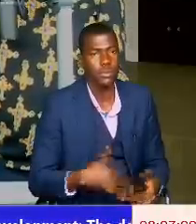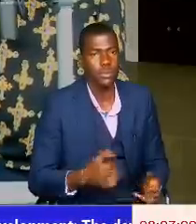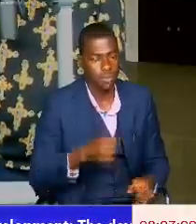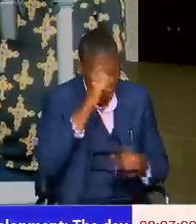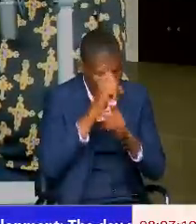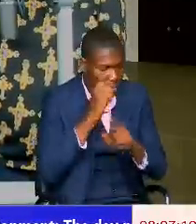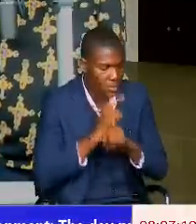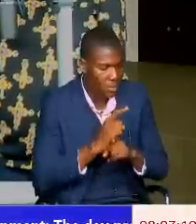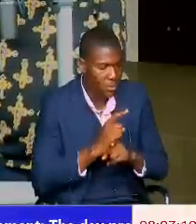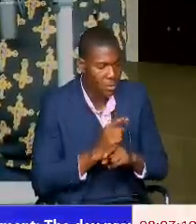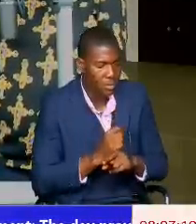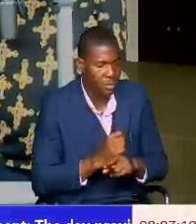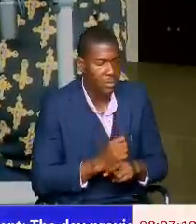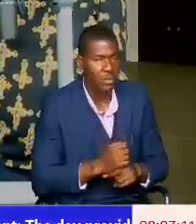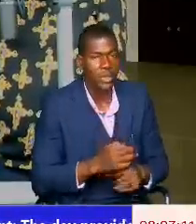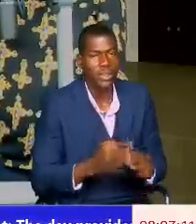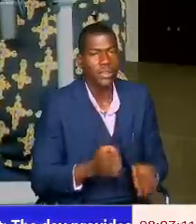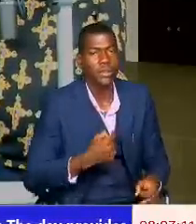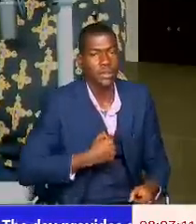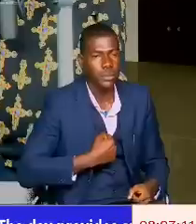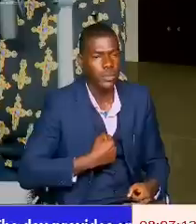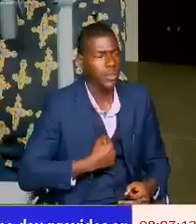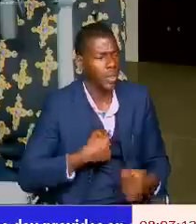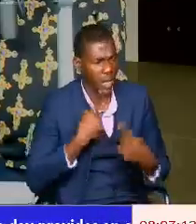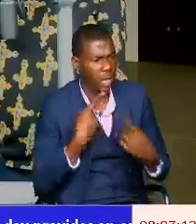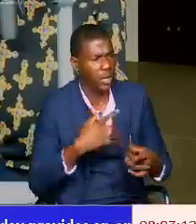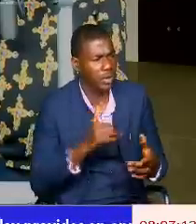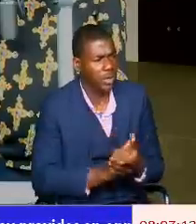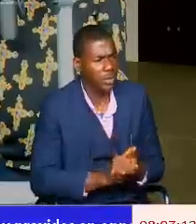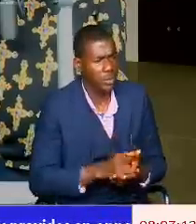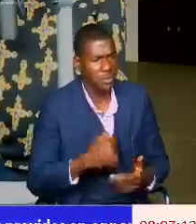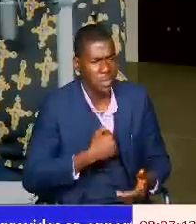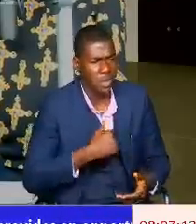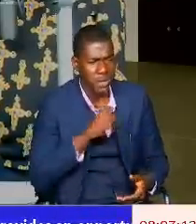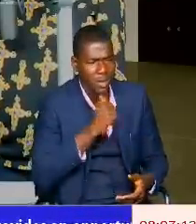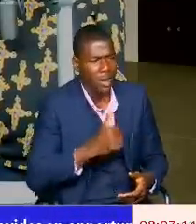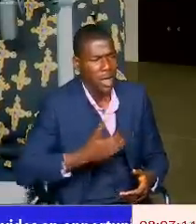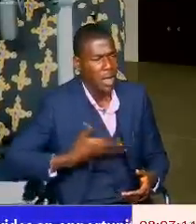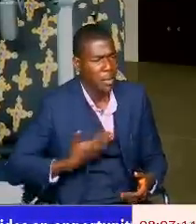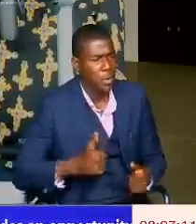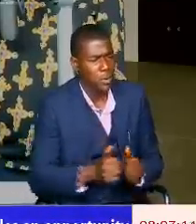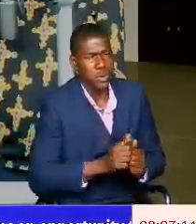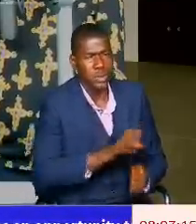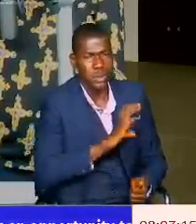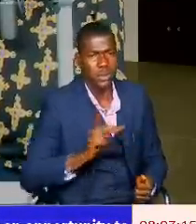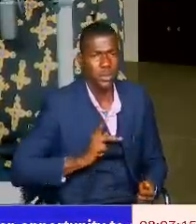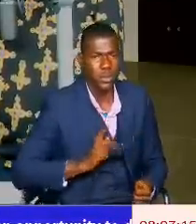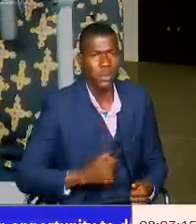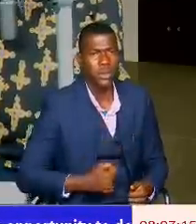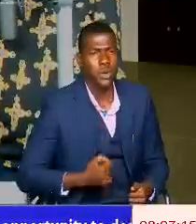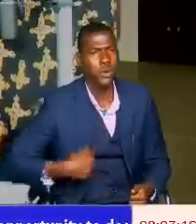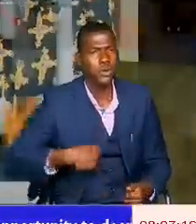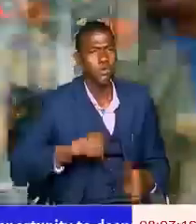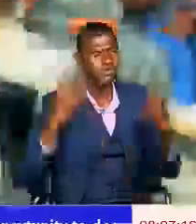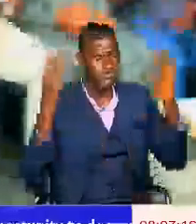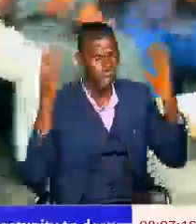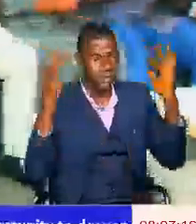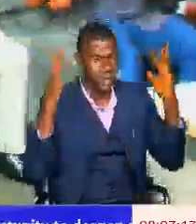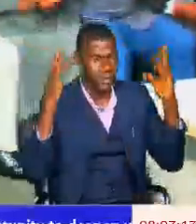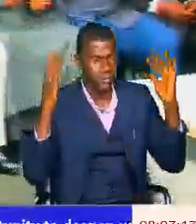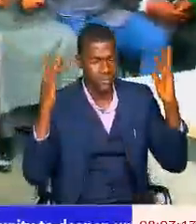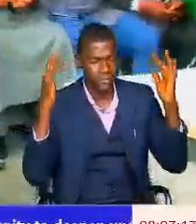I tell you, say I'm not happy with complete package because of her composure and delivery, now lie, make we appreciate her.